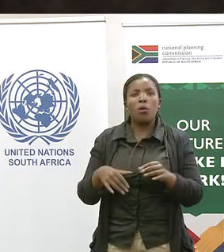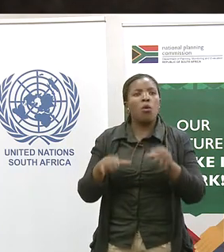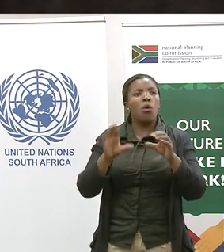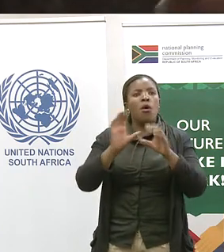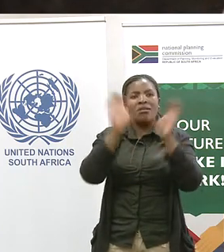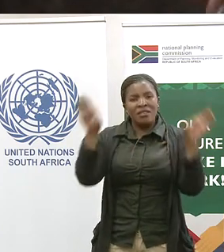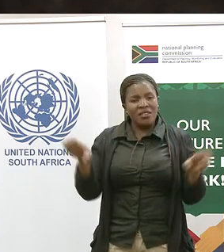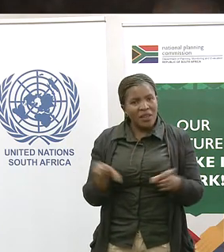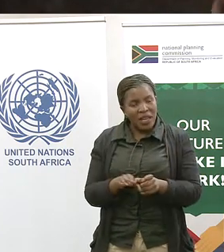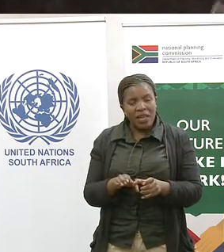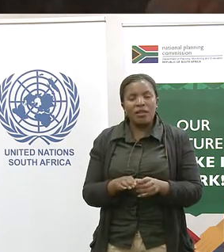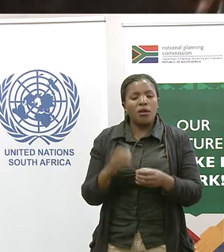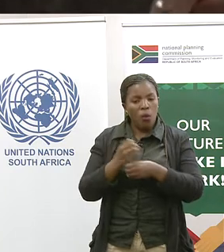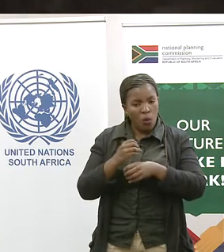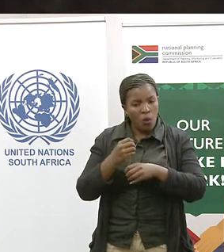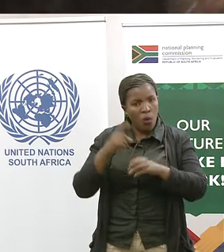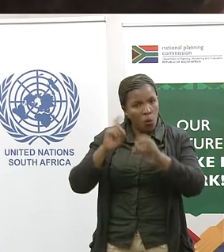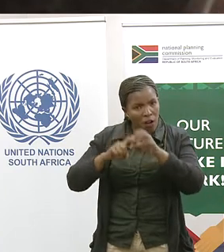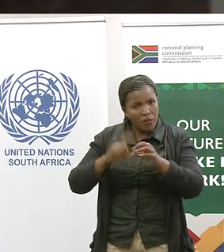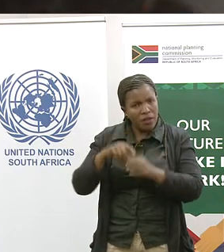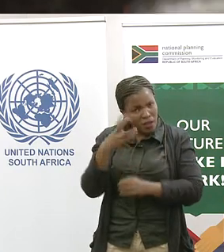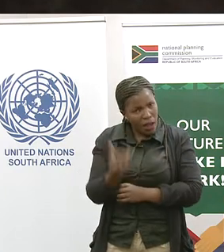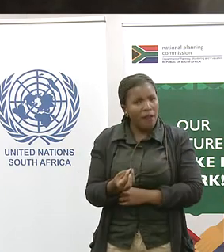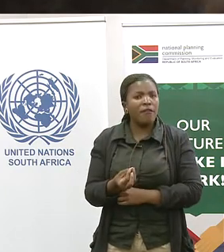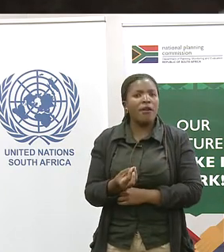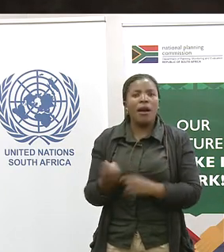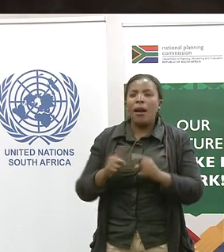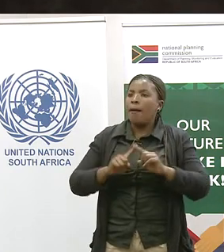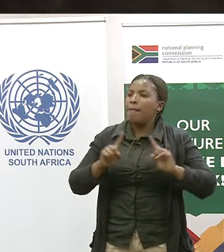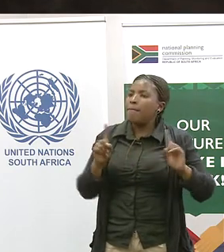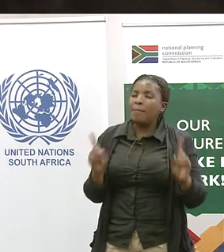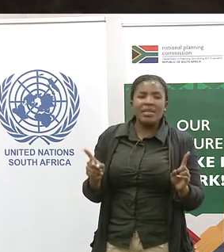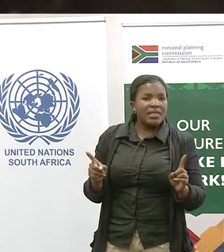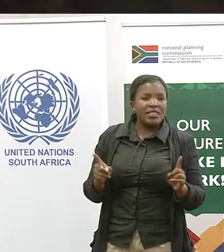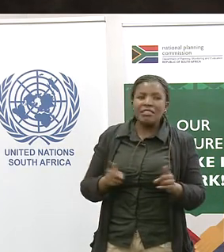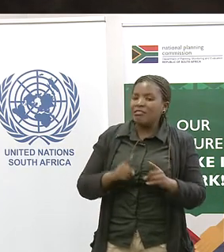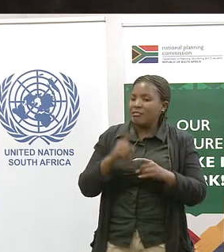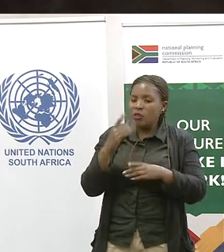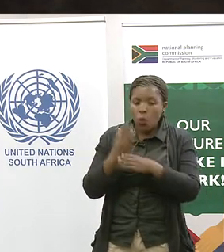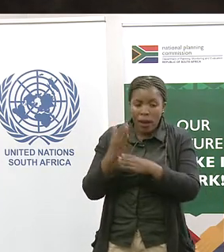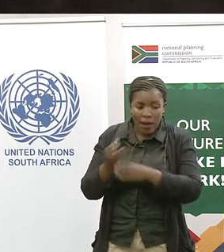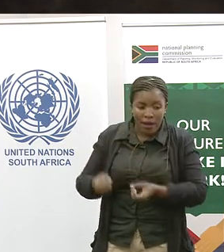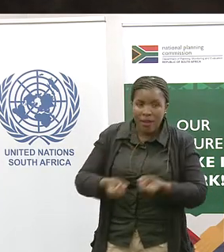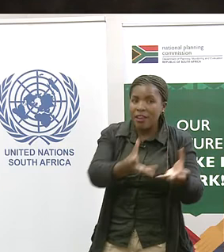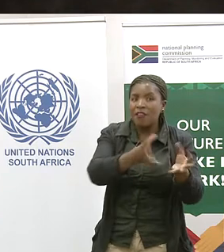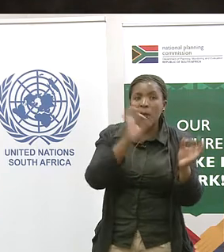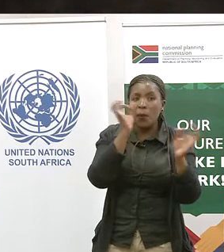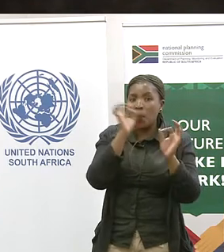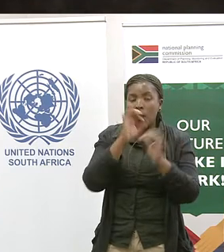Those companies does not want to employ them, but to use them to run away from tests, that's not fair.